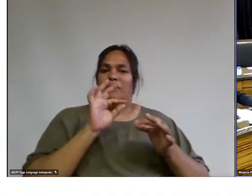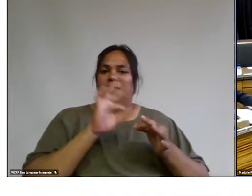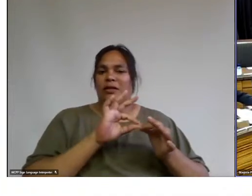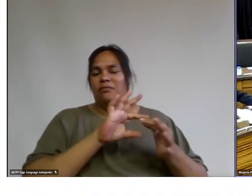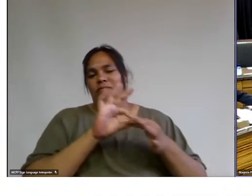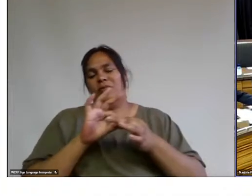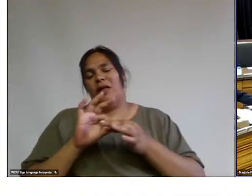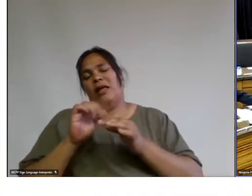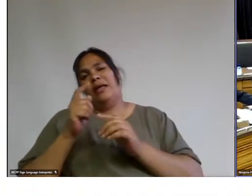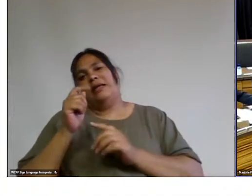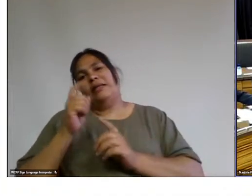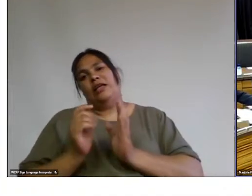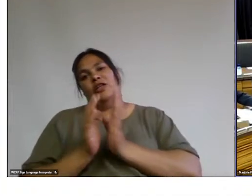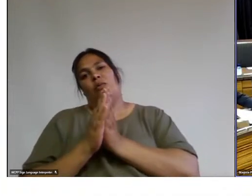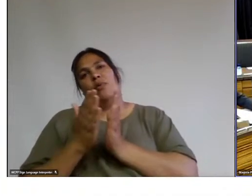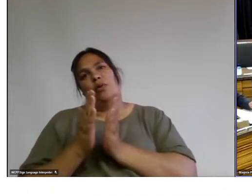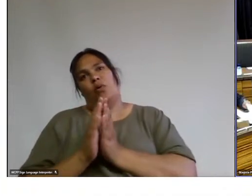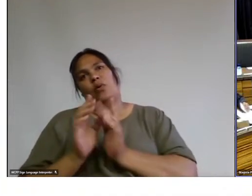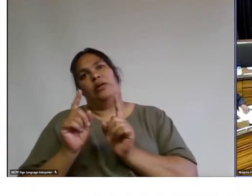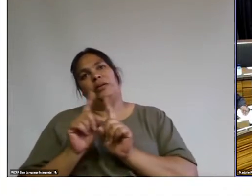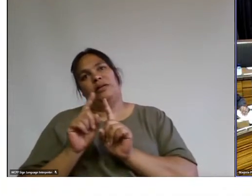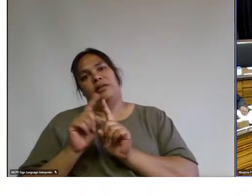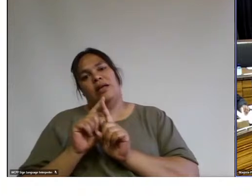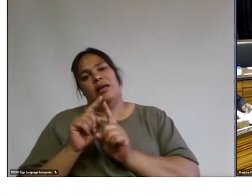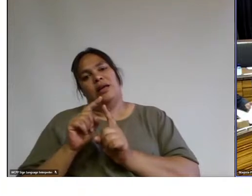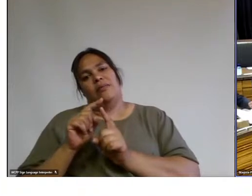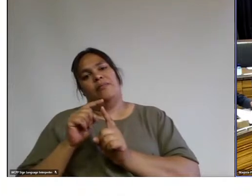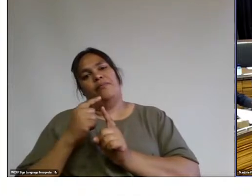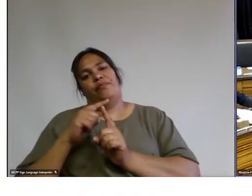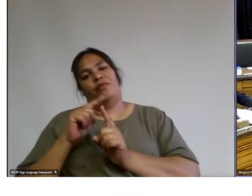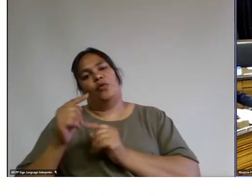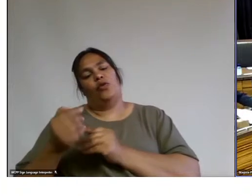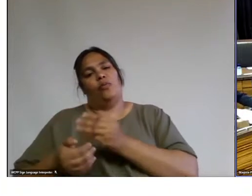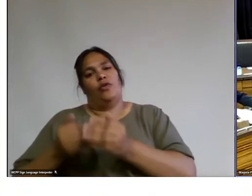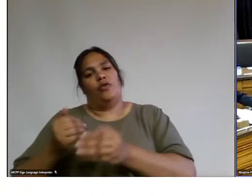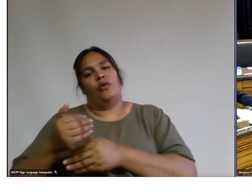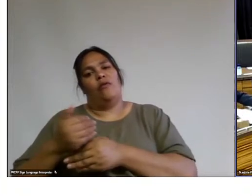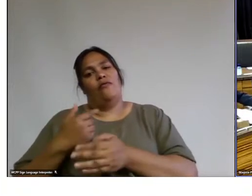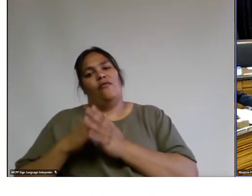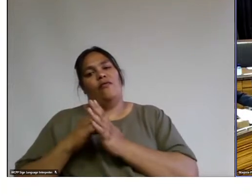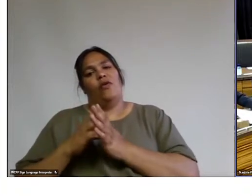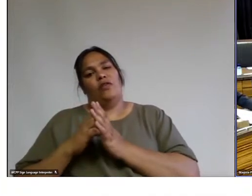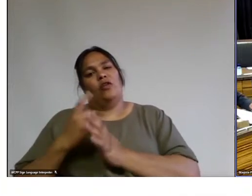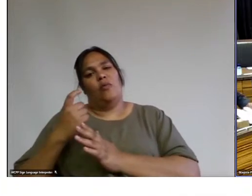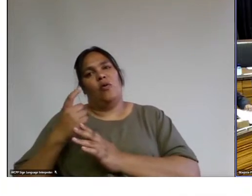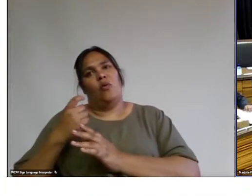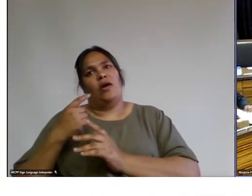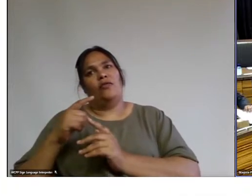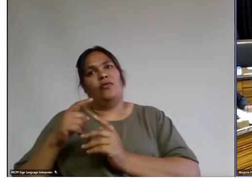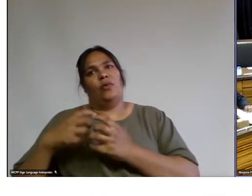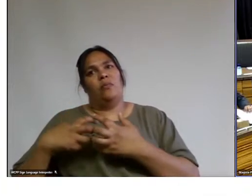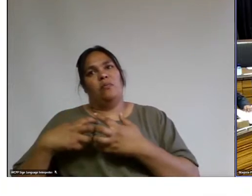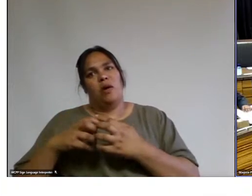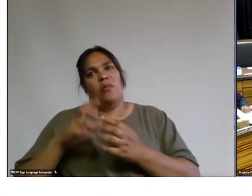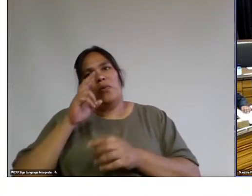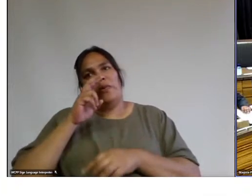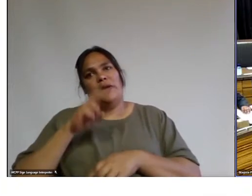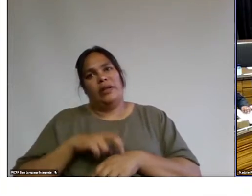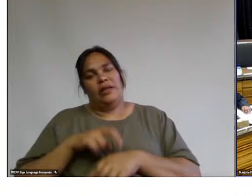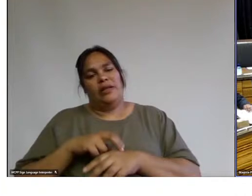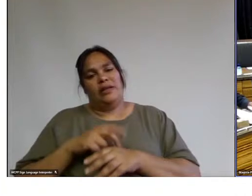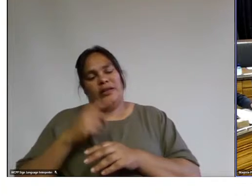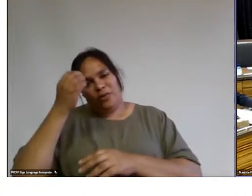textbooks and in the standard operating procedures. For example, one of the things we would have said is that we needed to indicate